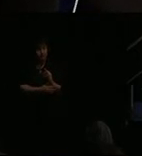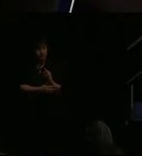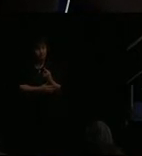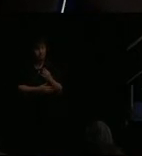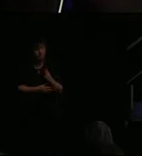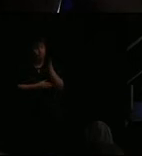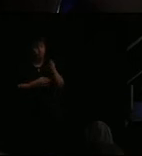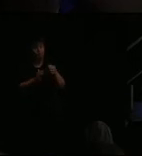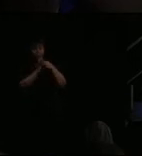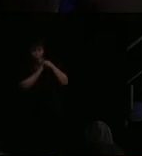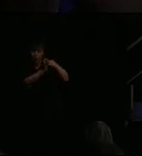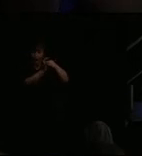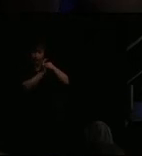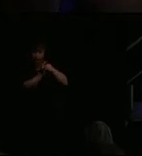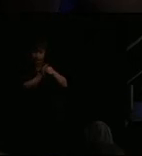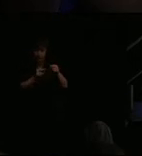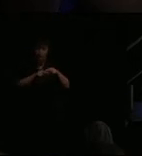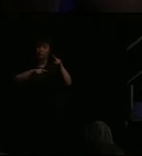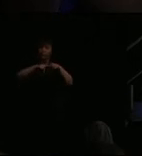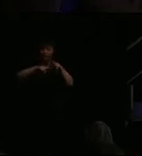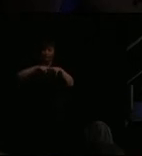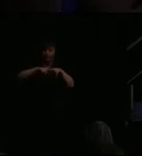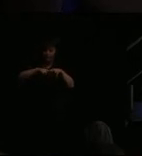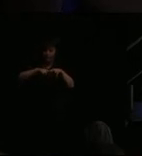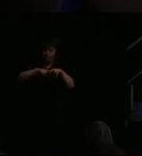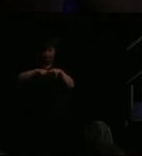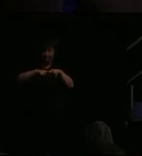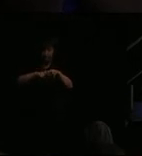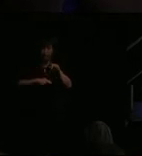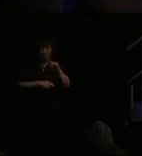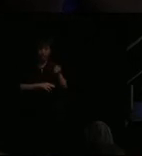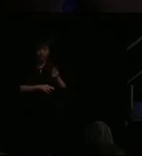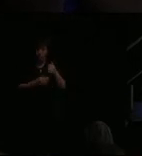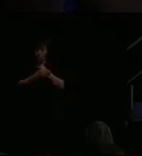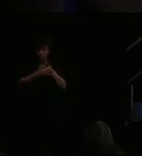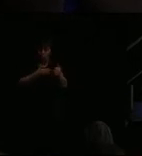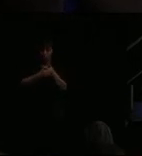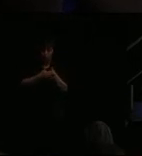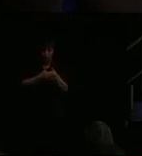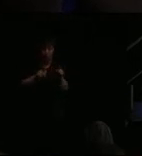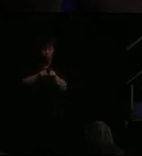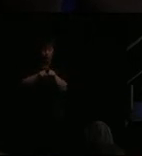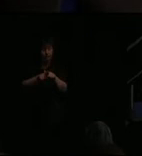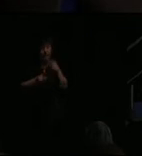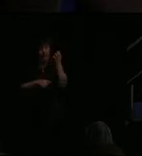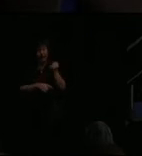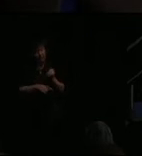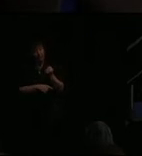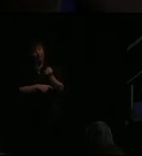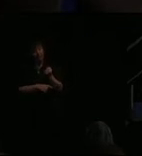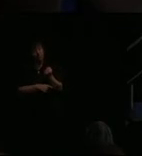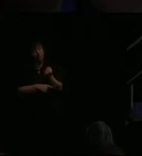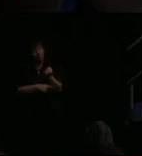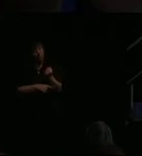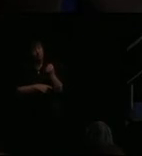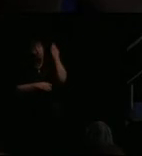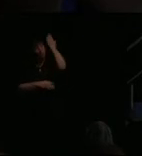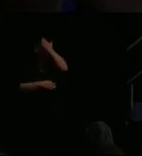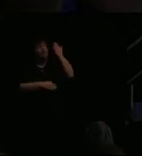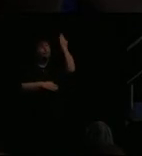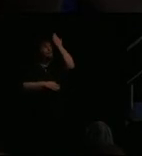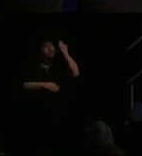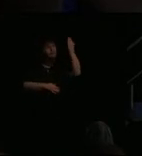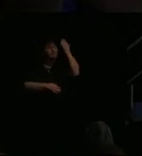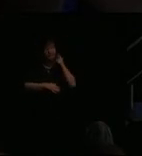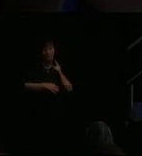be reconciled with her dad. But she'd always had dreams